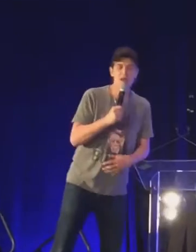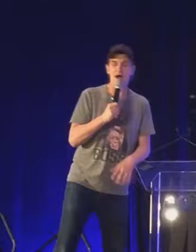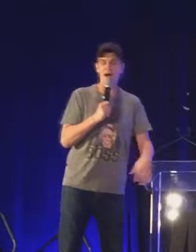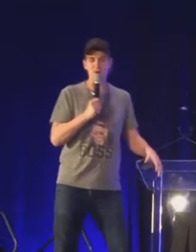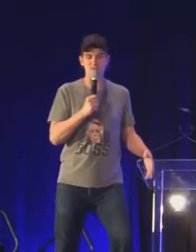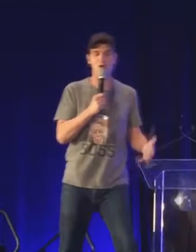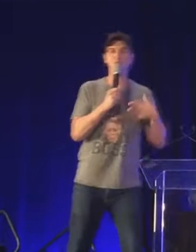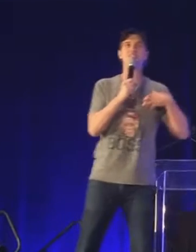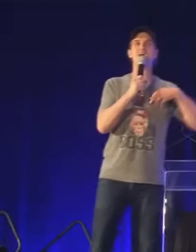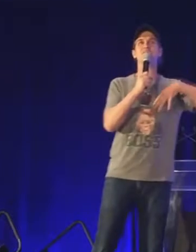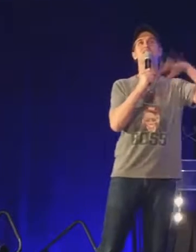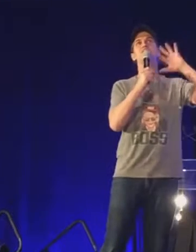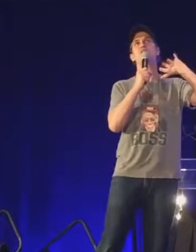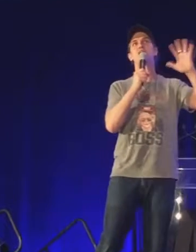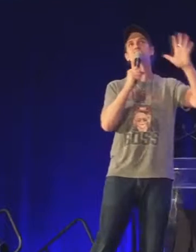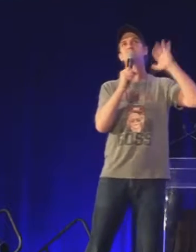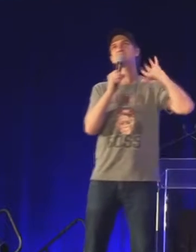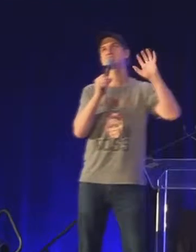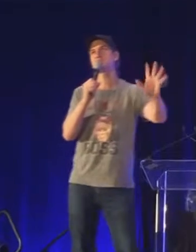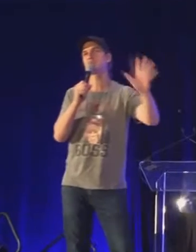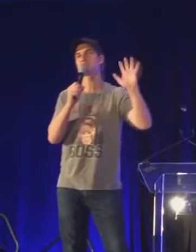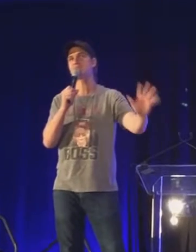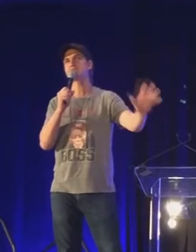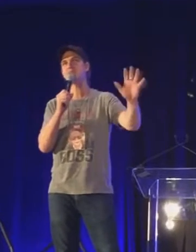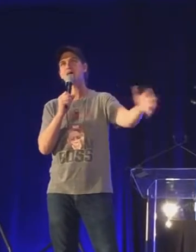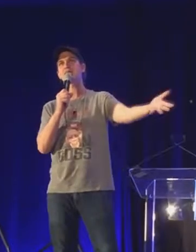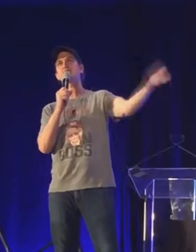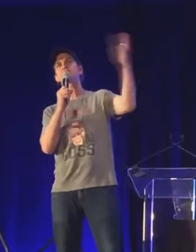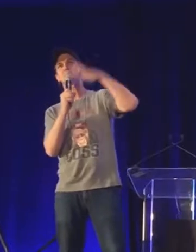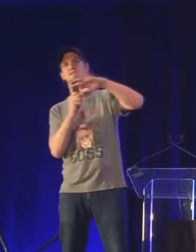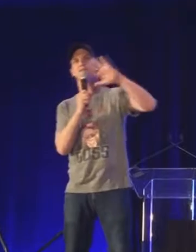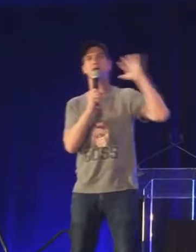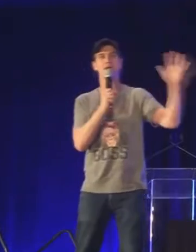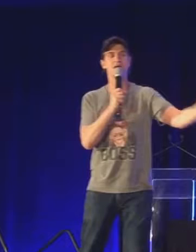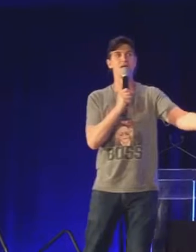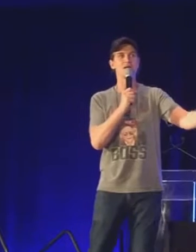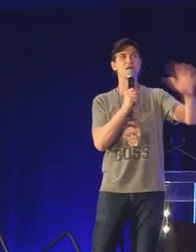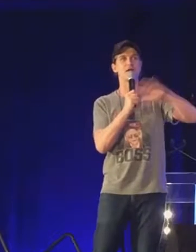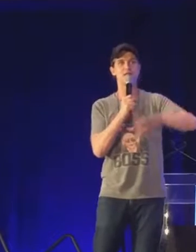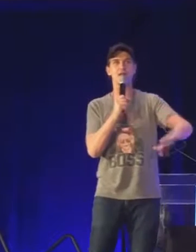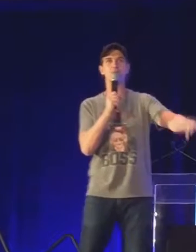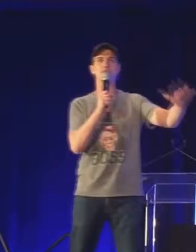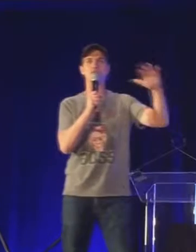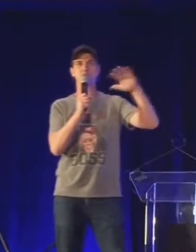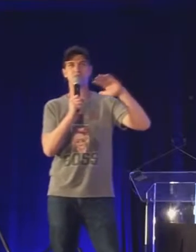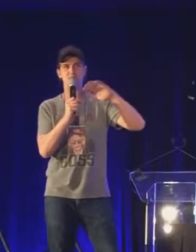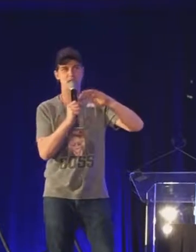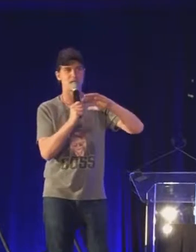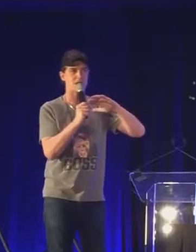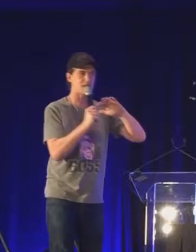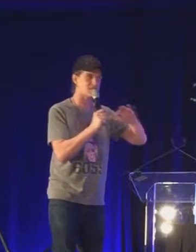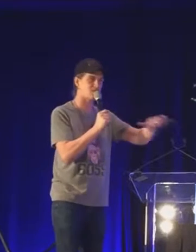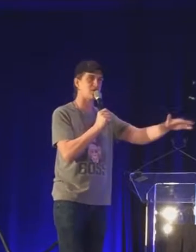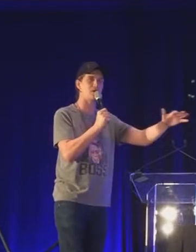Kirk! So I'm just saying, it's awesome and surreal to this day, like years later, that I get to come to these